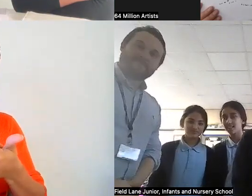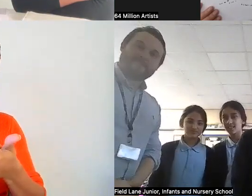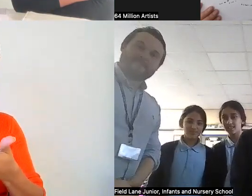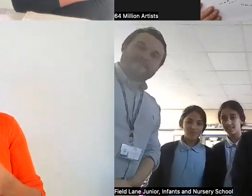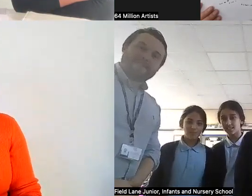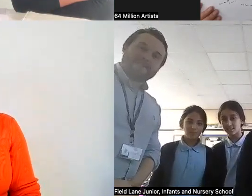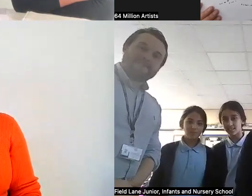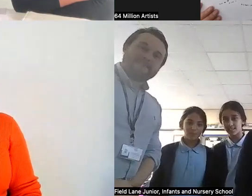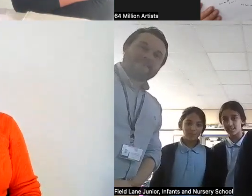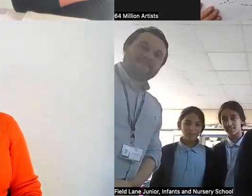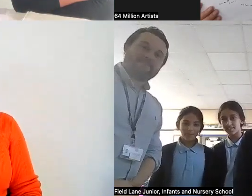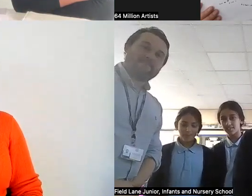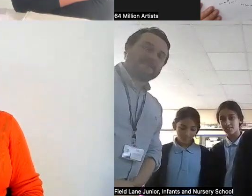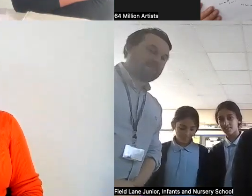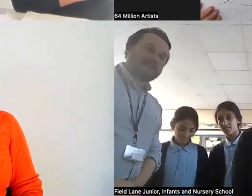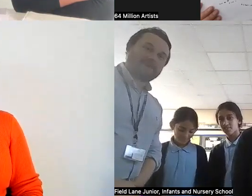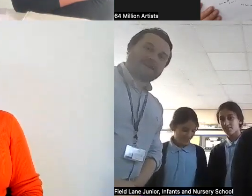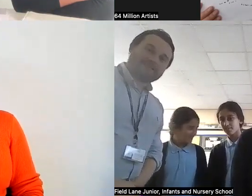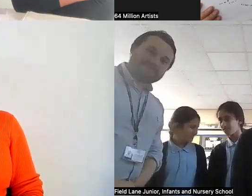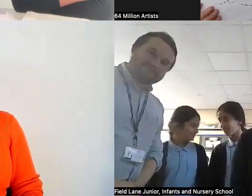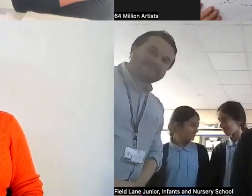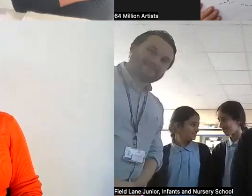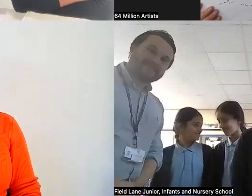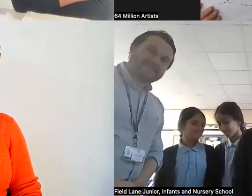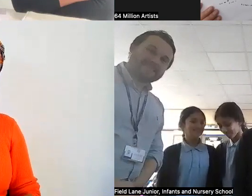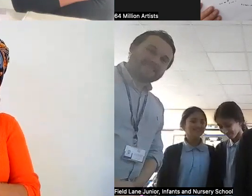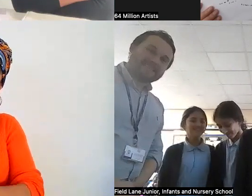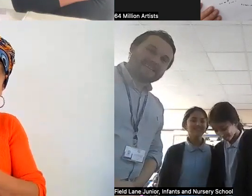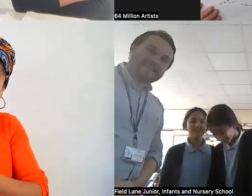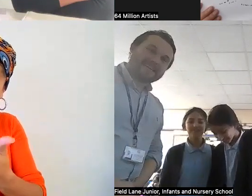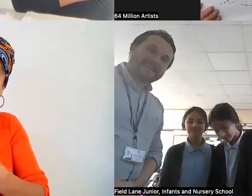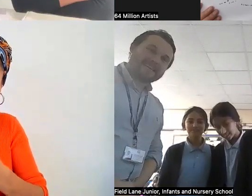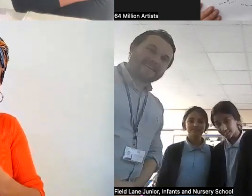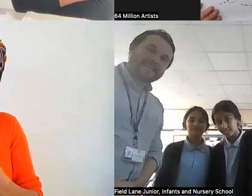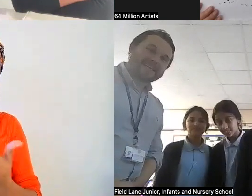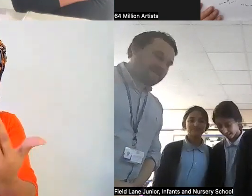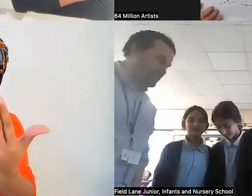Good. Yeah. Very good. Okay. We're so doing really well. You need to come very near